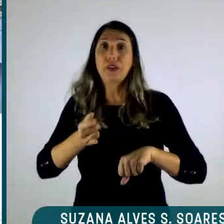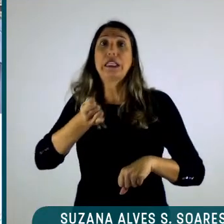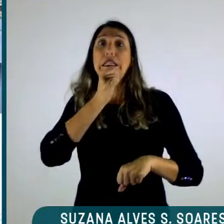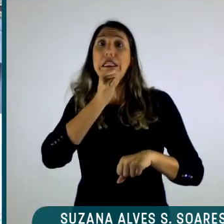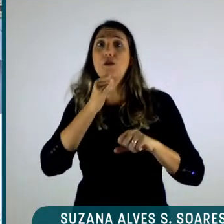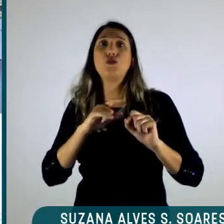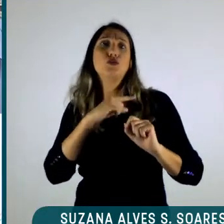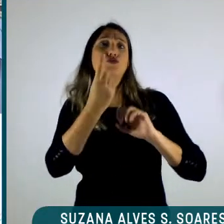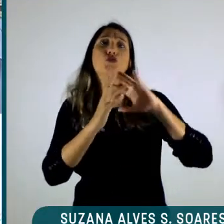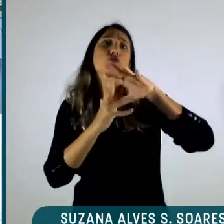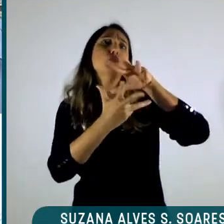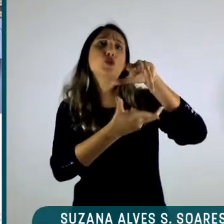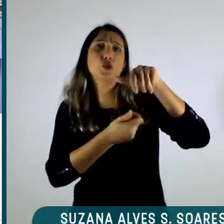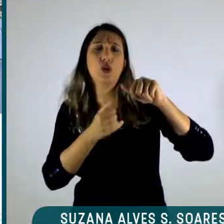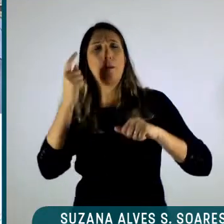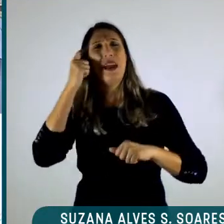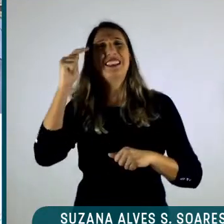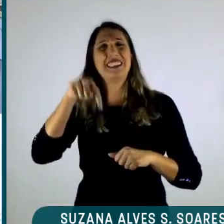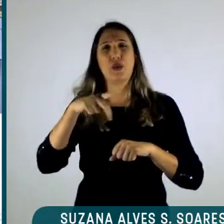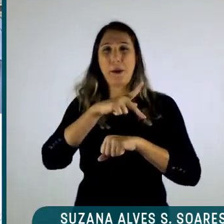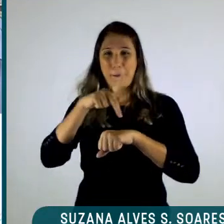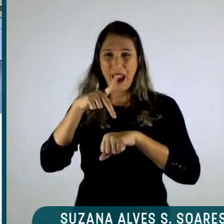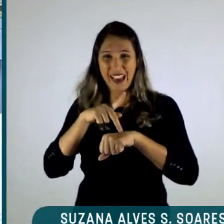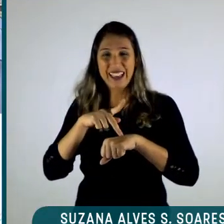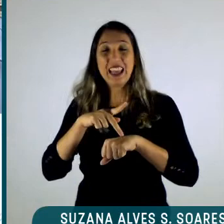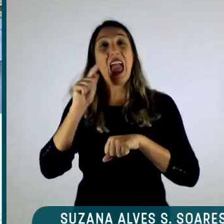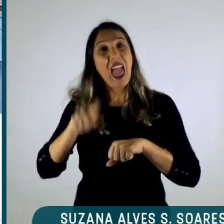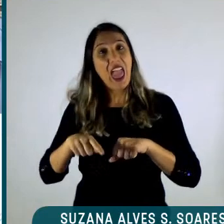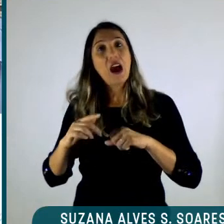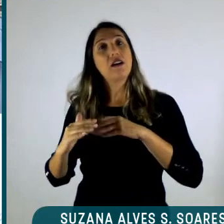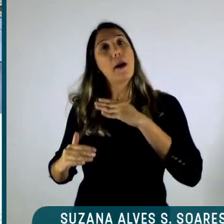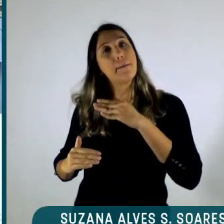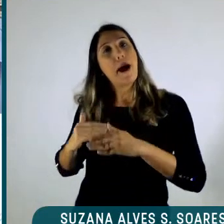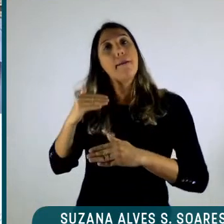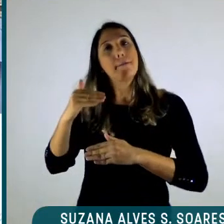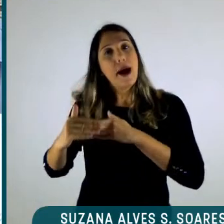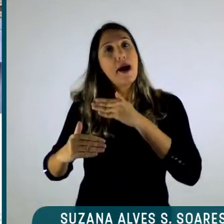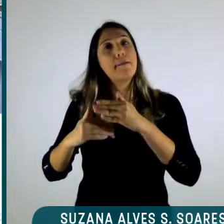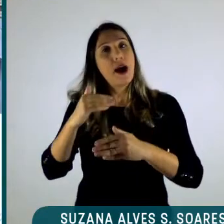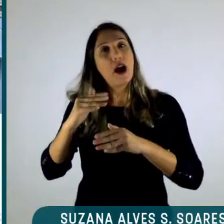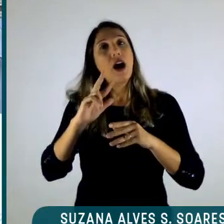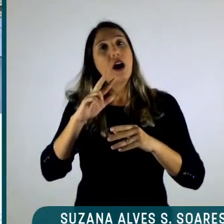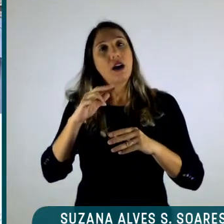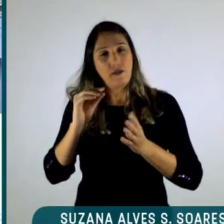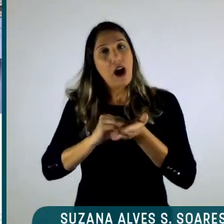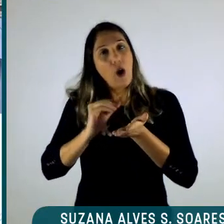the population that most need the SUS. It is an example to the entire world,